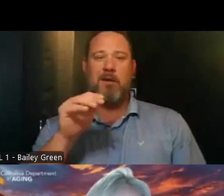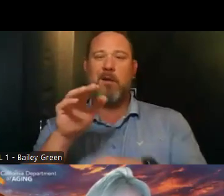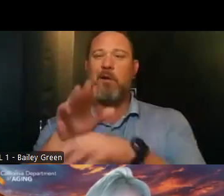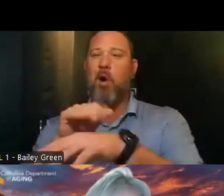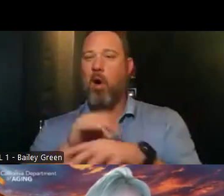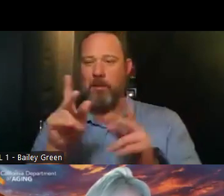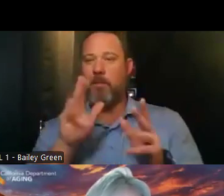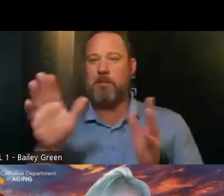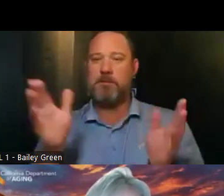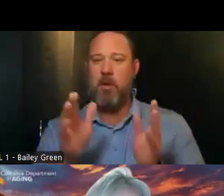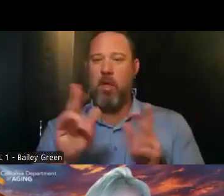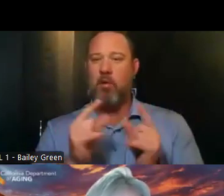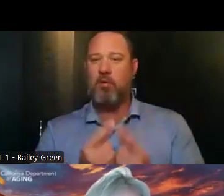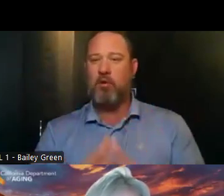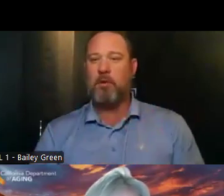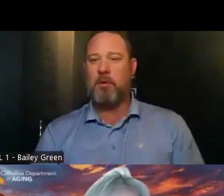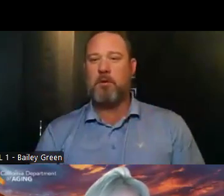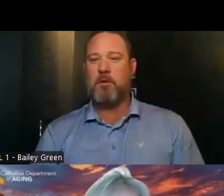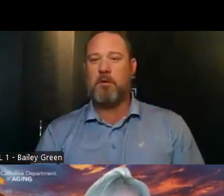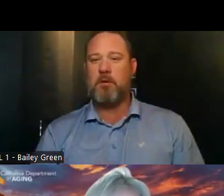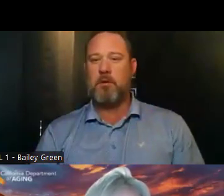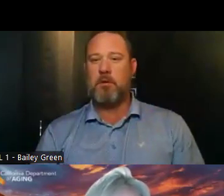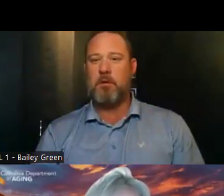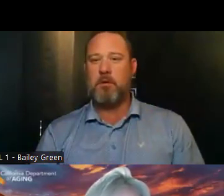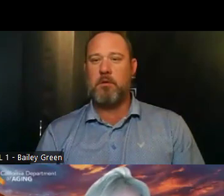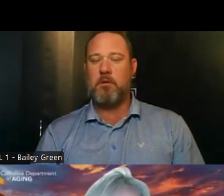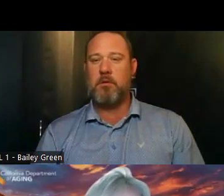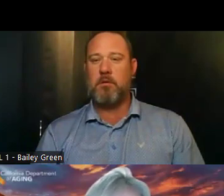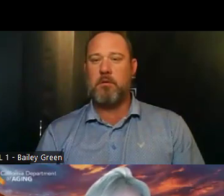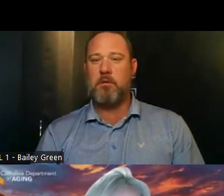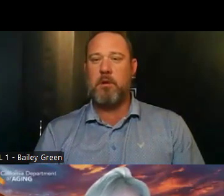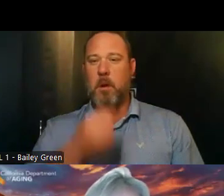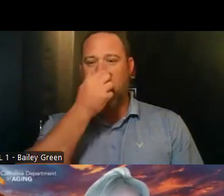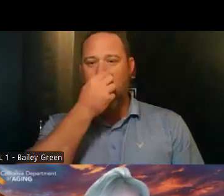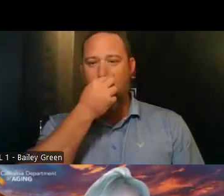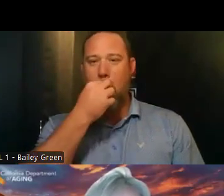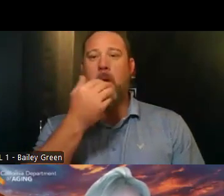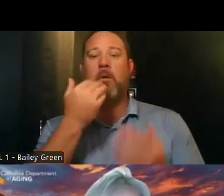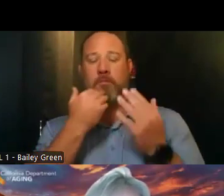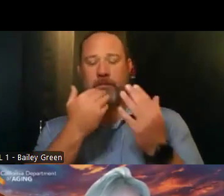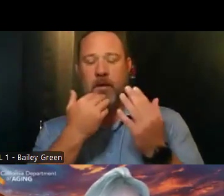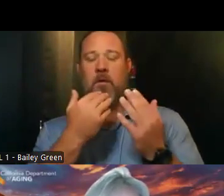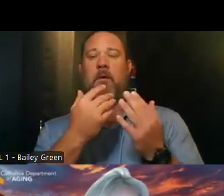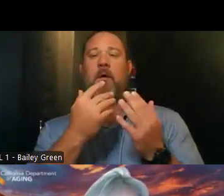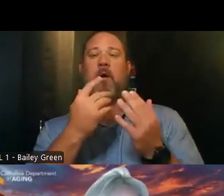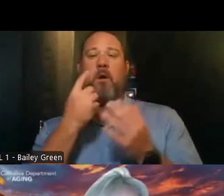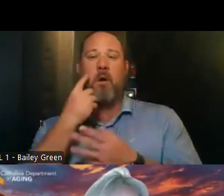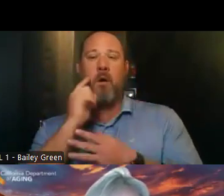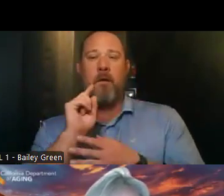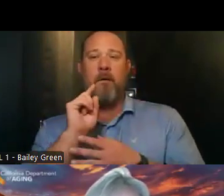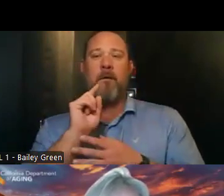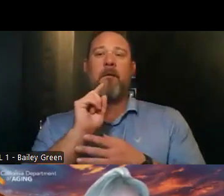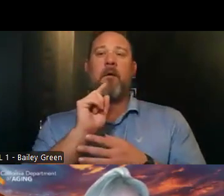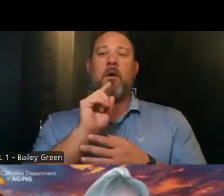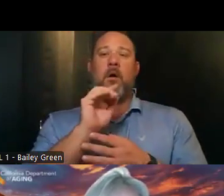small enough group that you all can feel free to. Thanks so much, Denny, for really being the